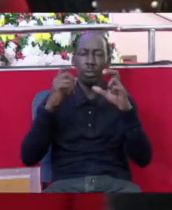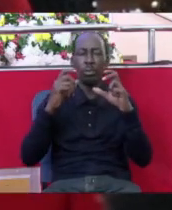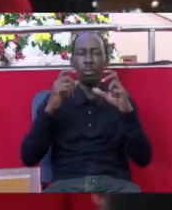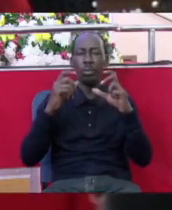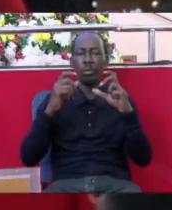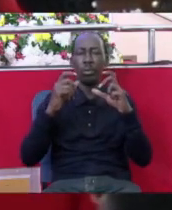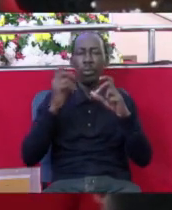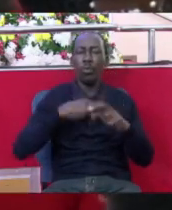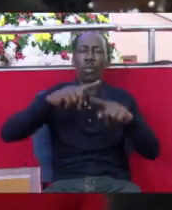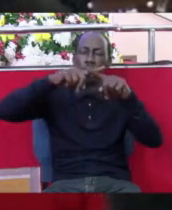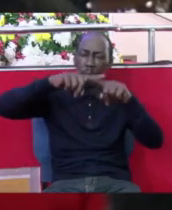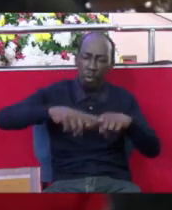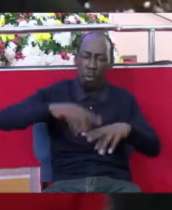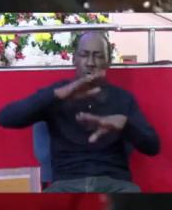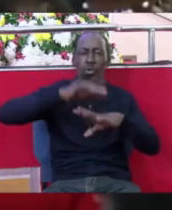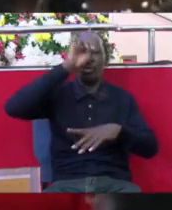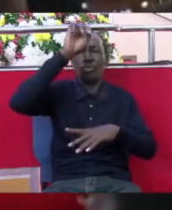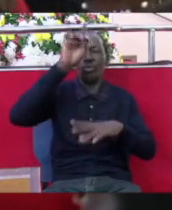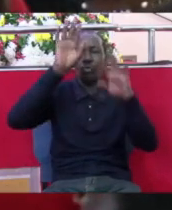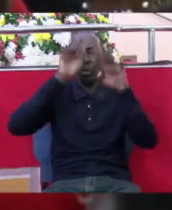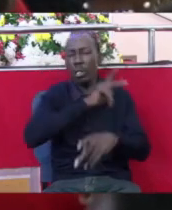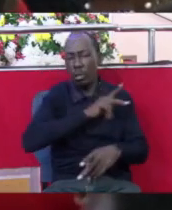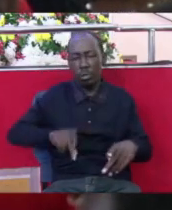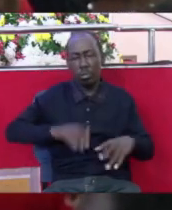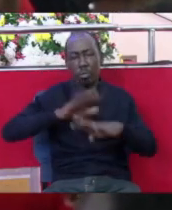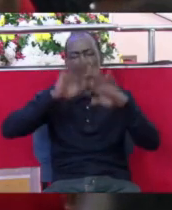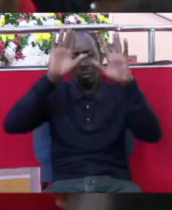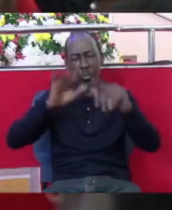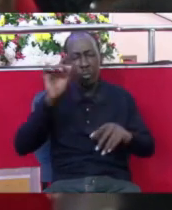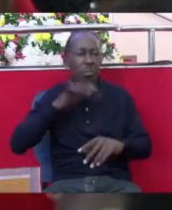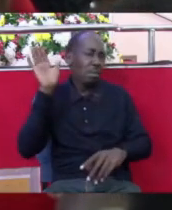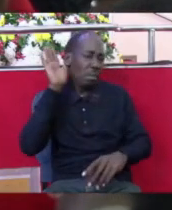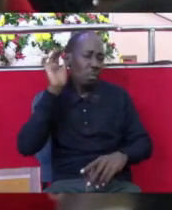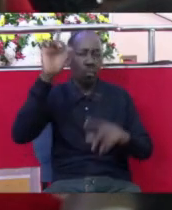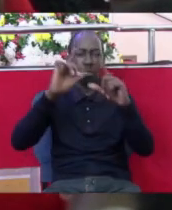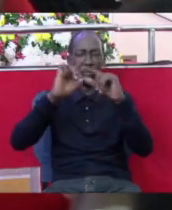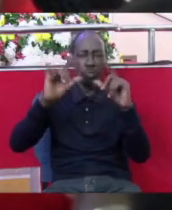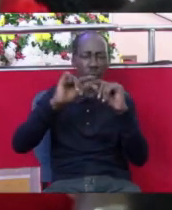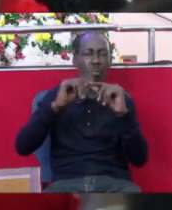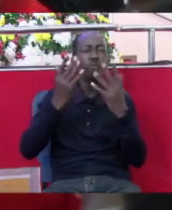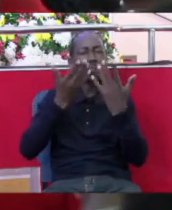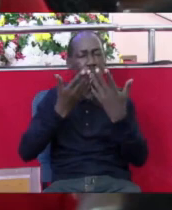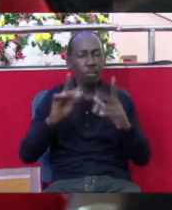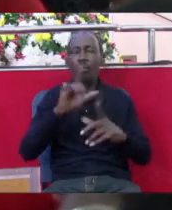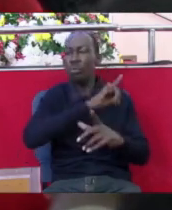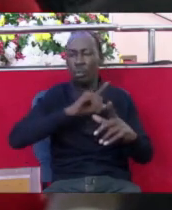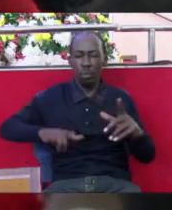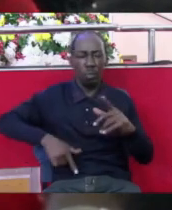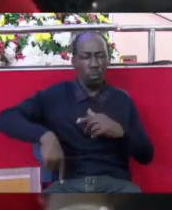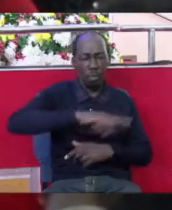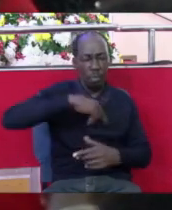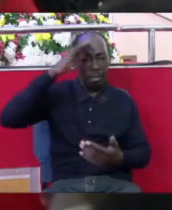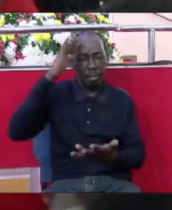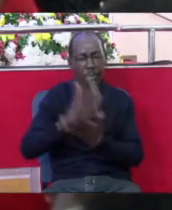we are dependent on you, King of Glory. Tunakutegemea wewe, Bwana wetu. Lord, we have heard your word. Tumesikia neno lako. And Lord, we believe that,